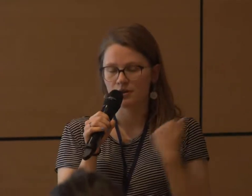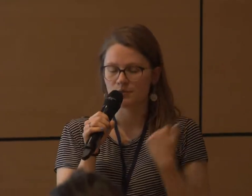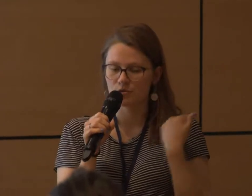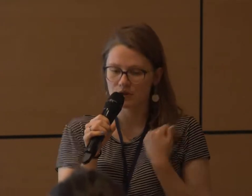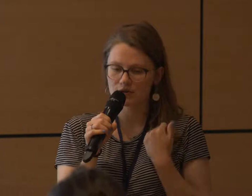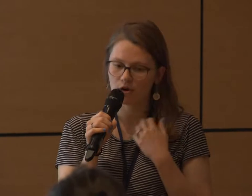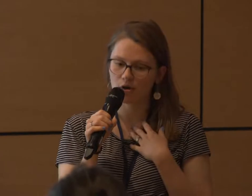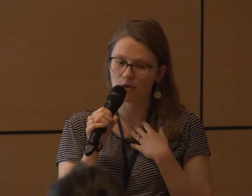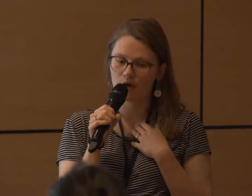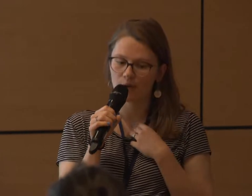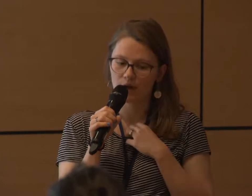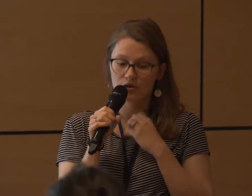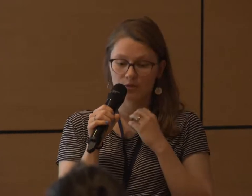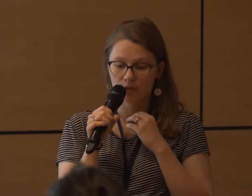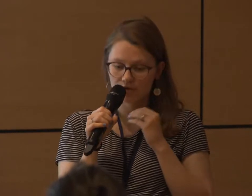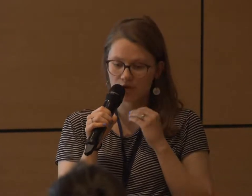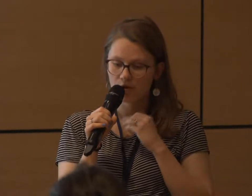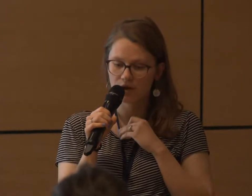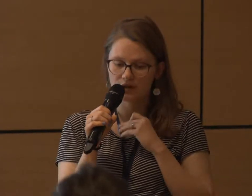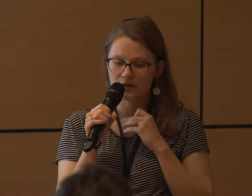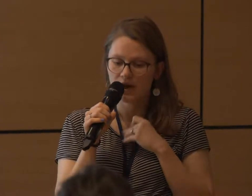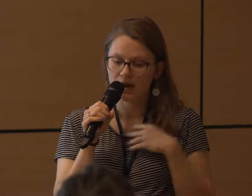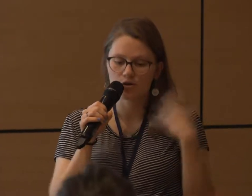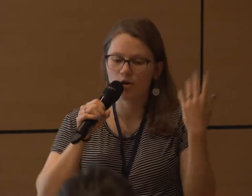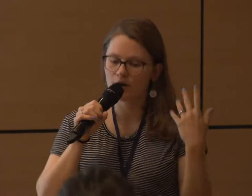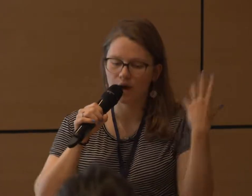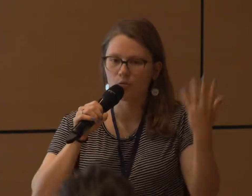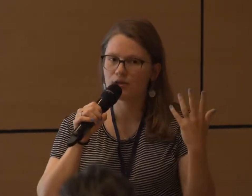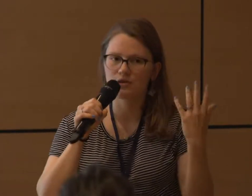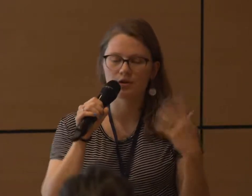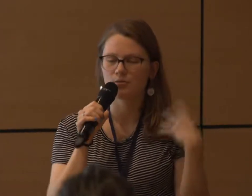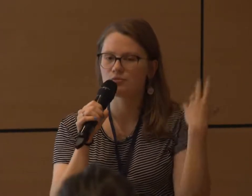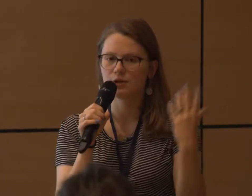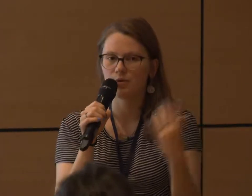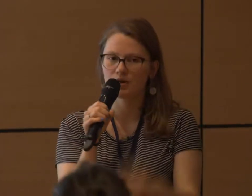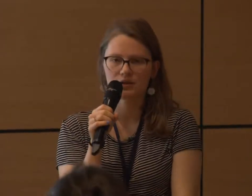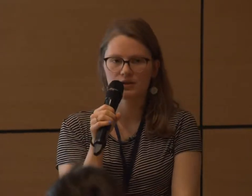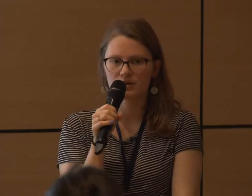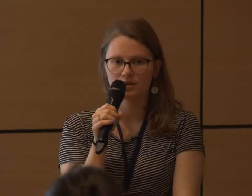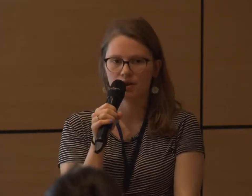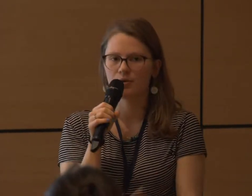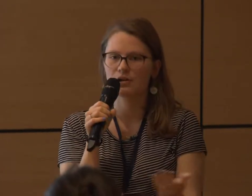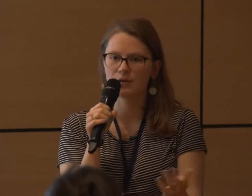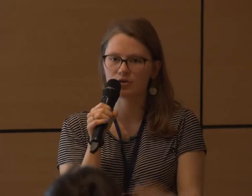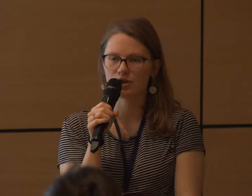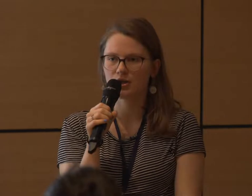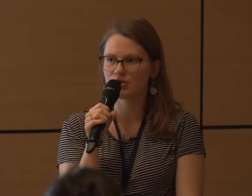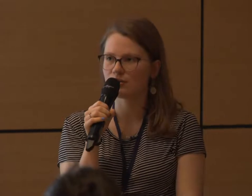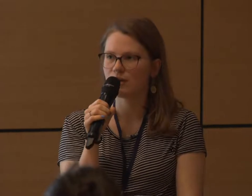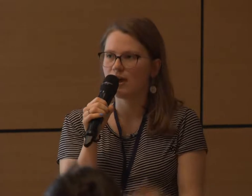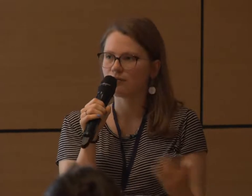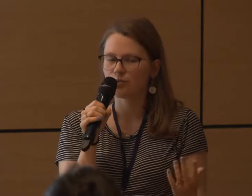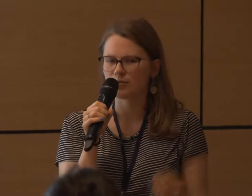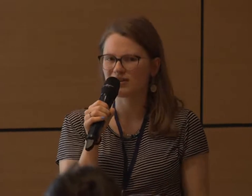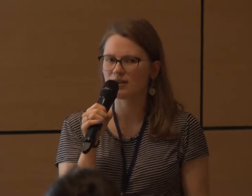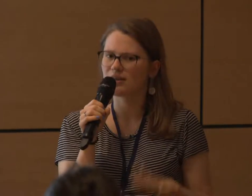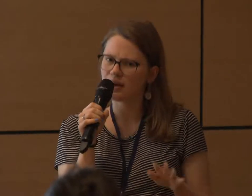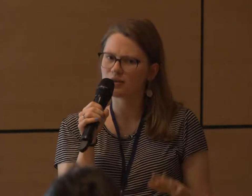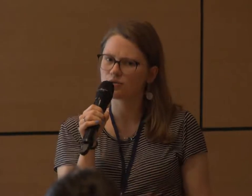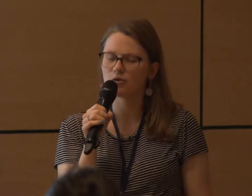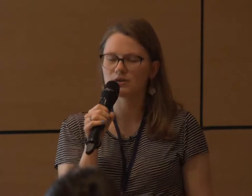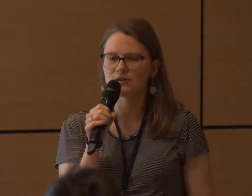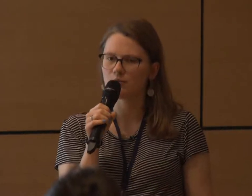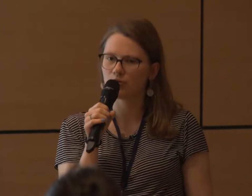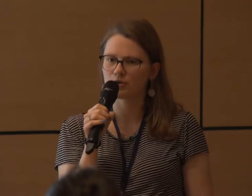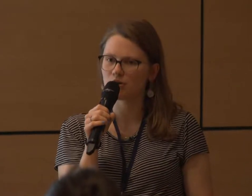there um two weeks ago um actually in buffalo and you know i went there and i was really motivated to talk about climate change and everyone was like